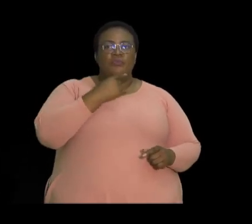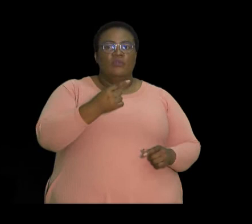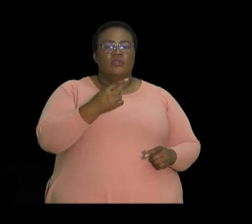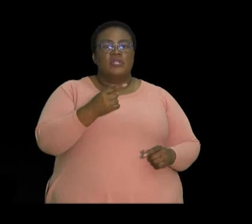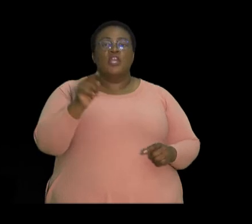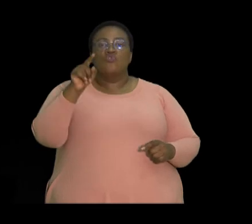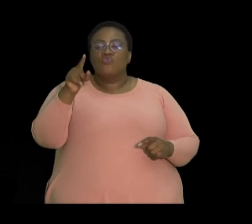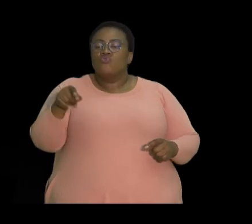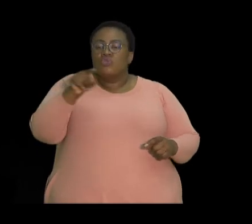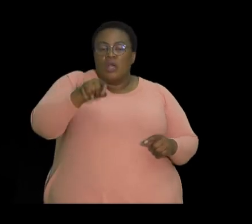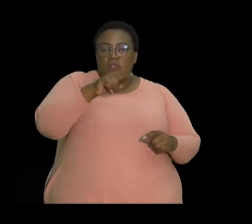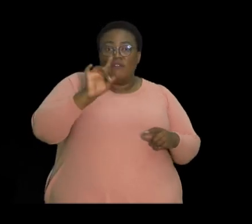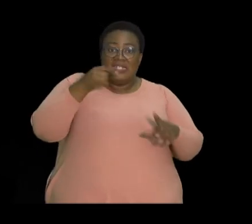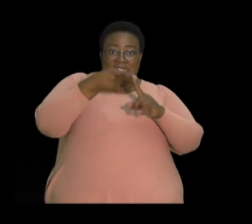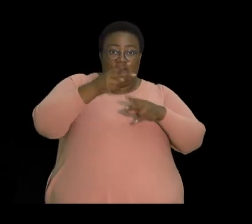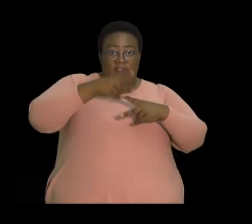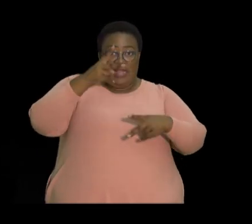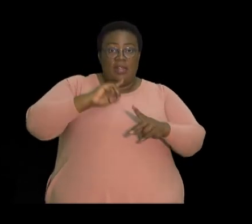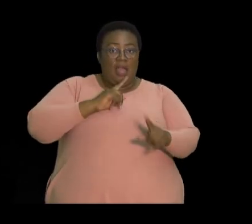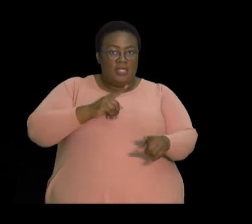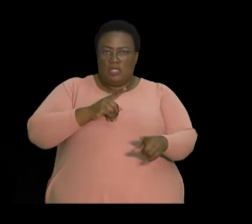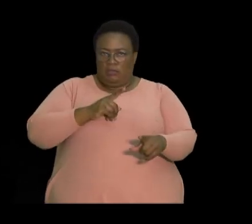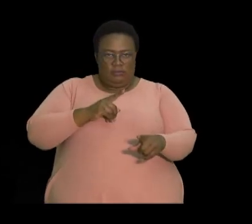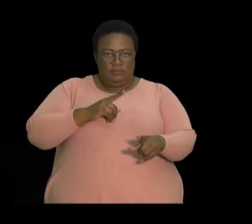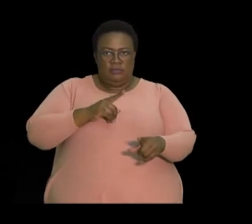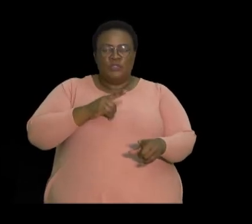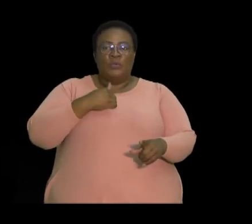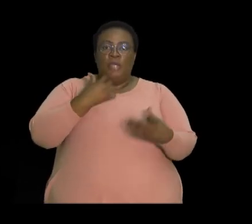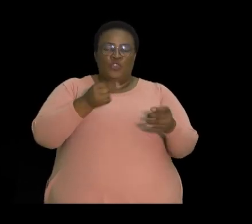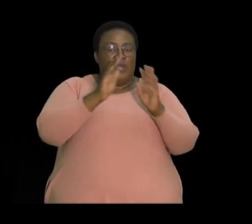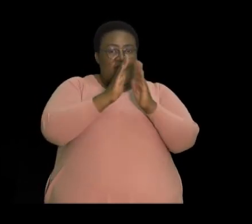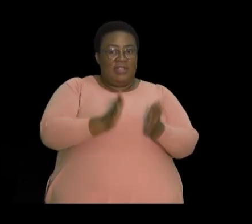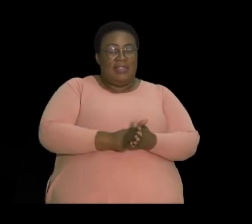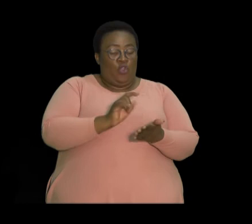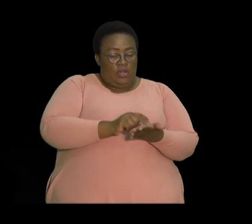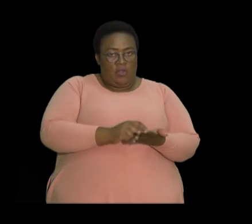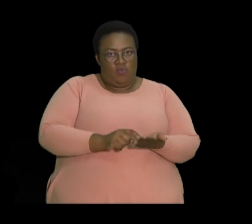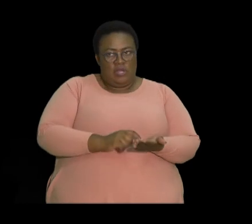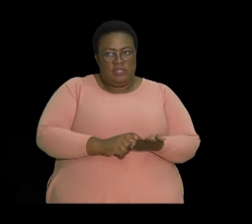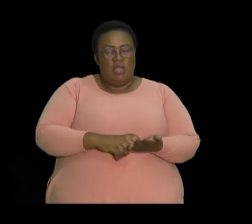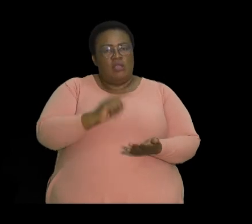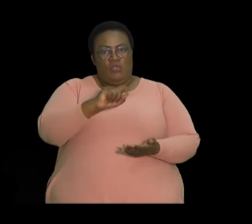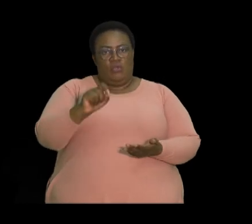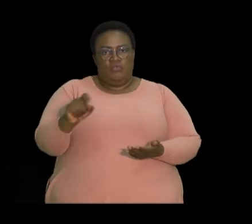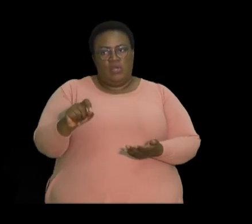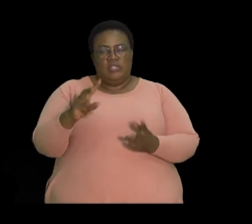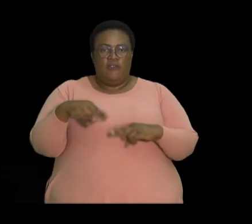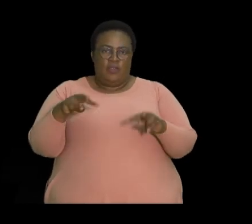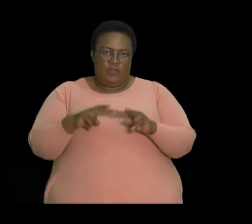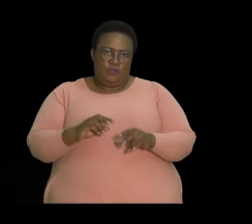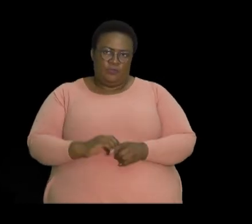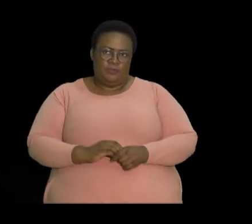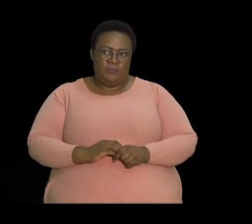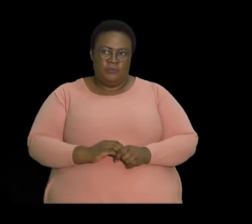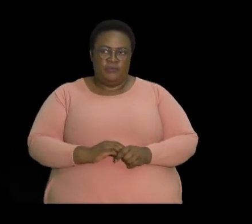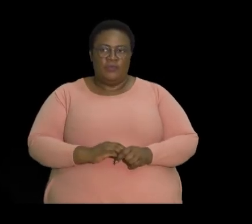idea here, we said you don't round off until you get to the final answer. So I will just do everything on the calculator here and just write down